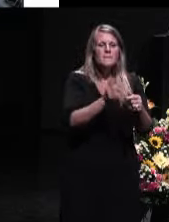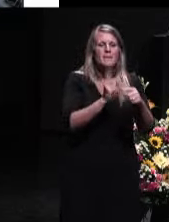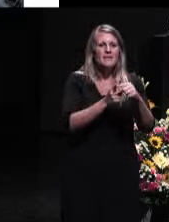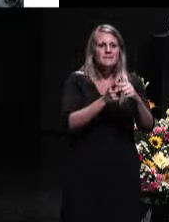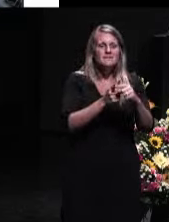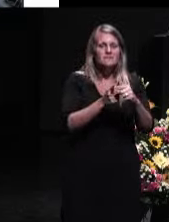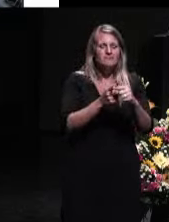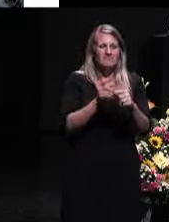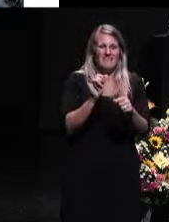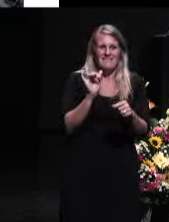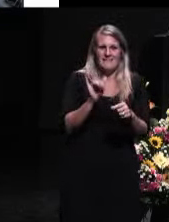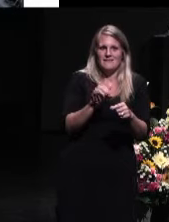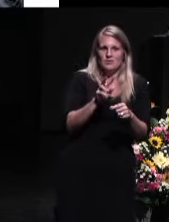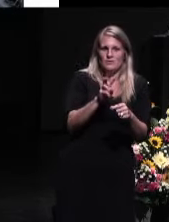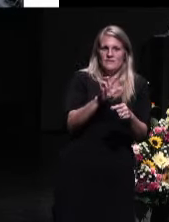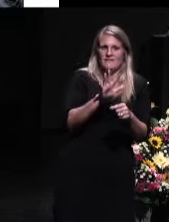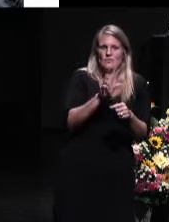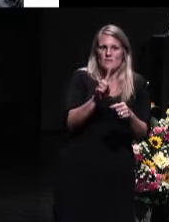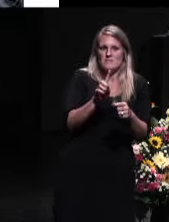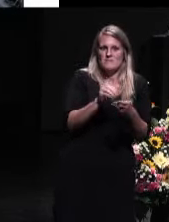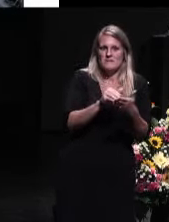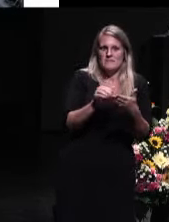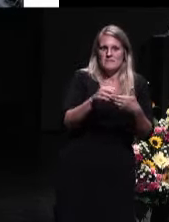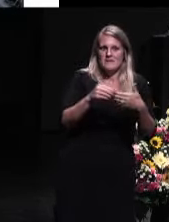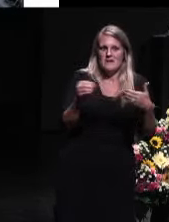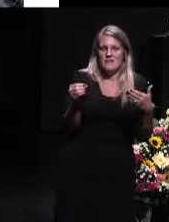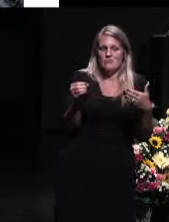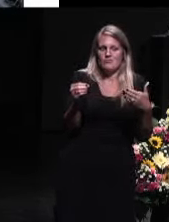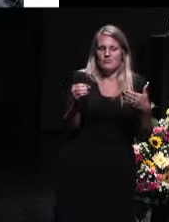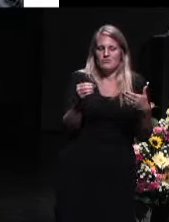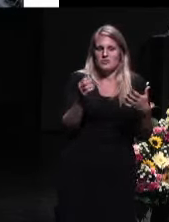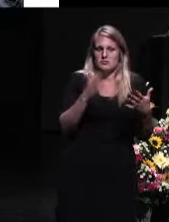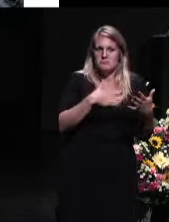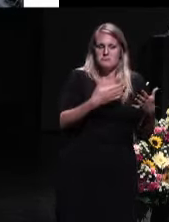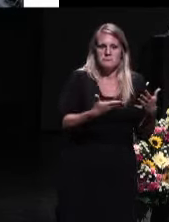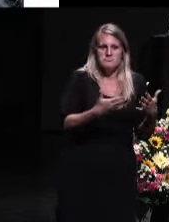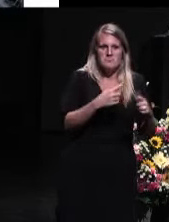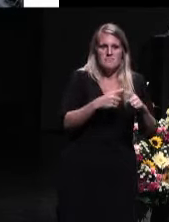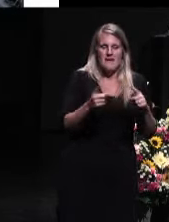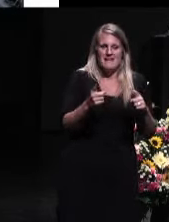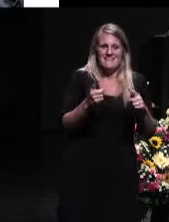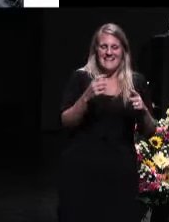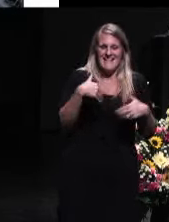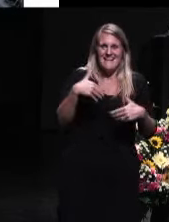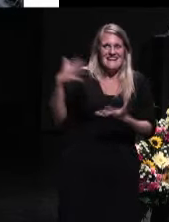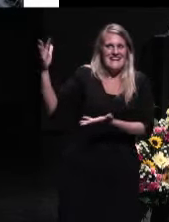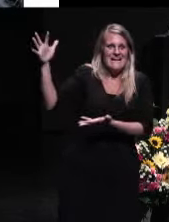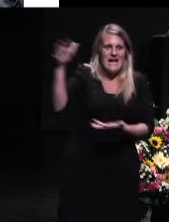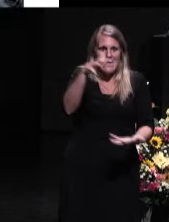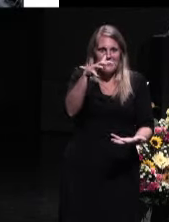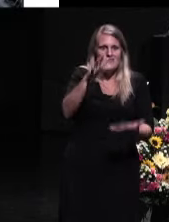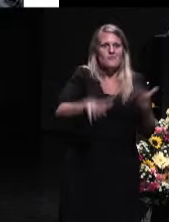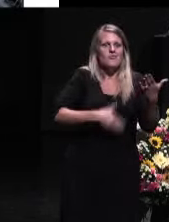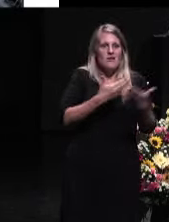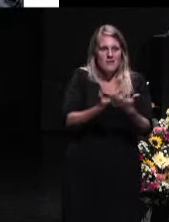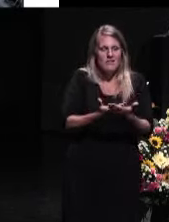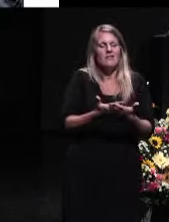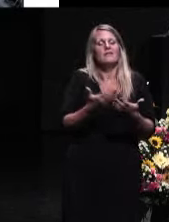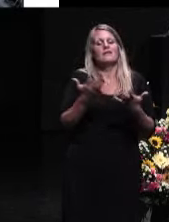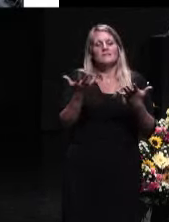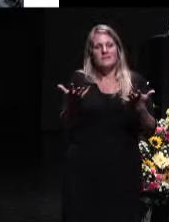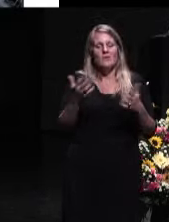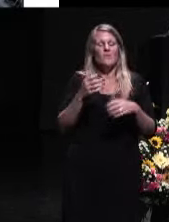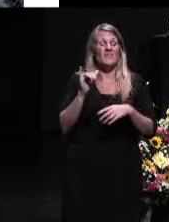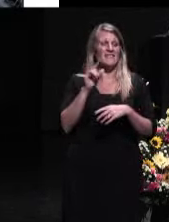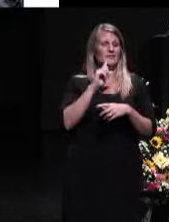other words, that was $251 million pledged, but all those dollars are not in yet, and we're already able to see this type of increase. So this